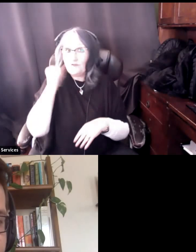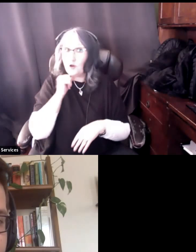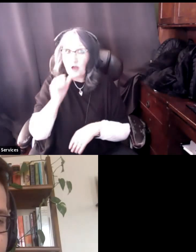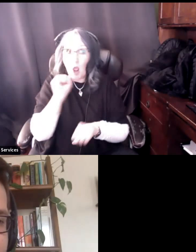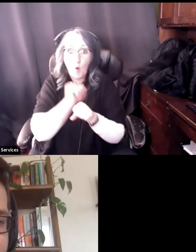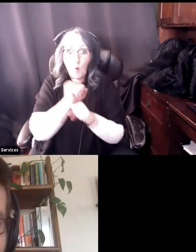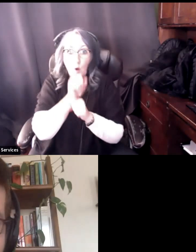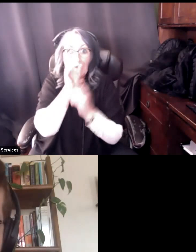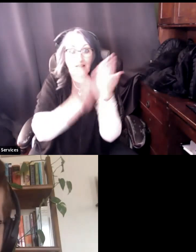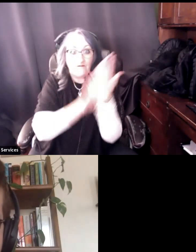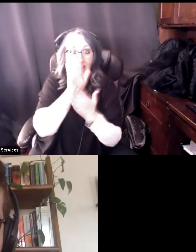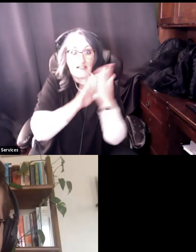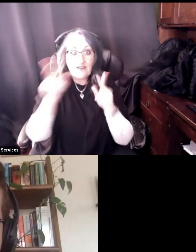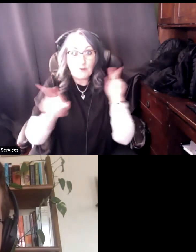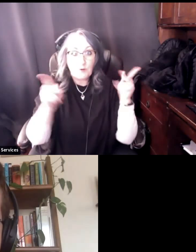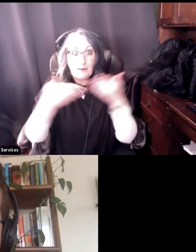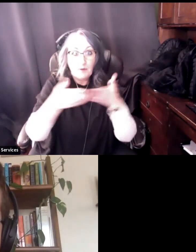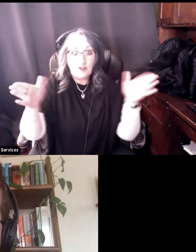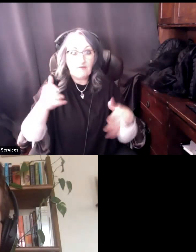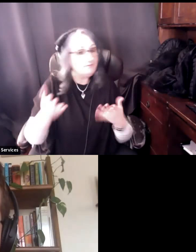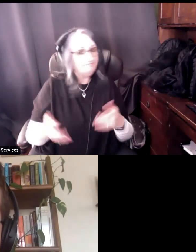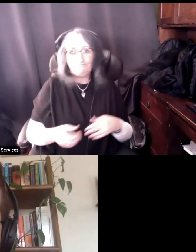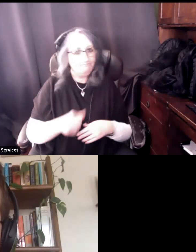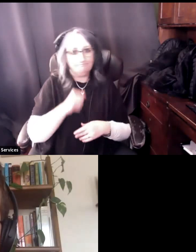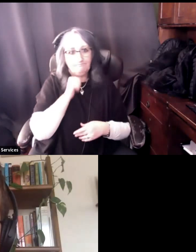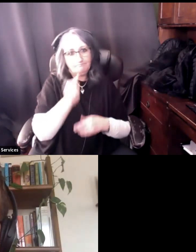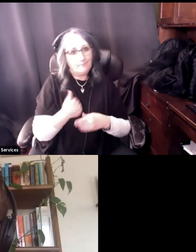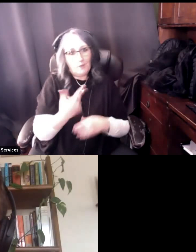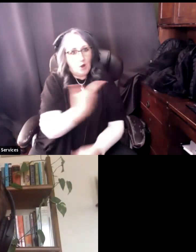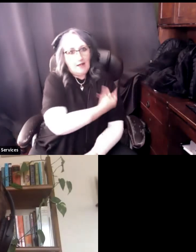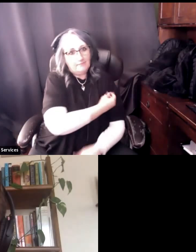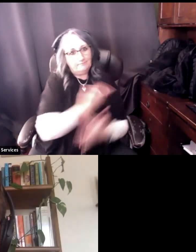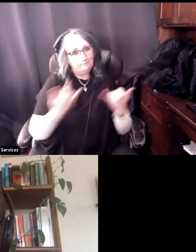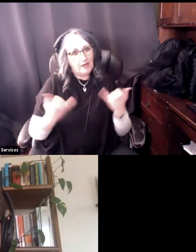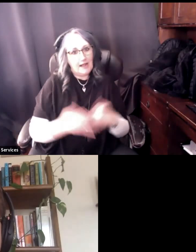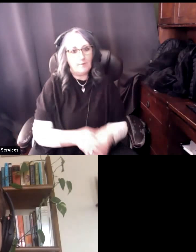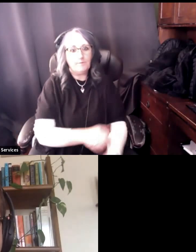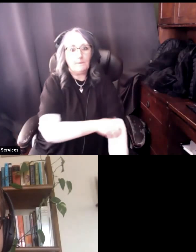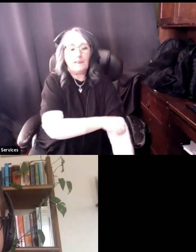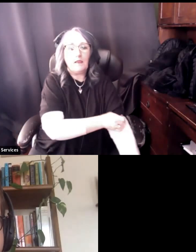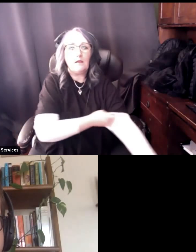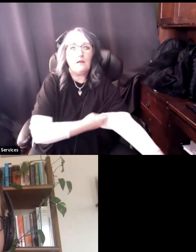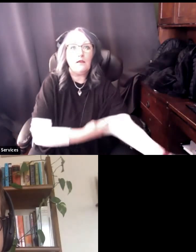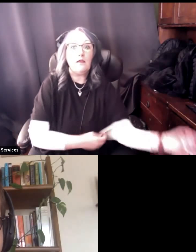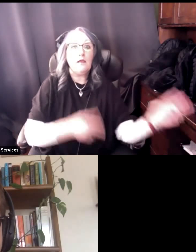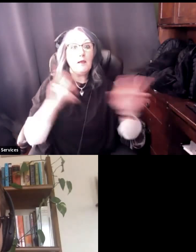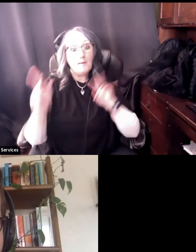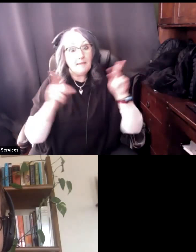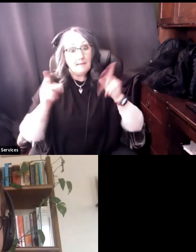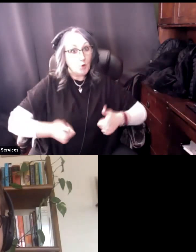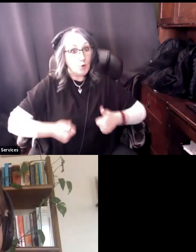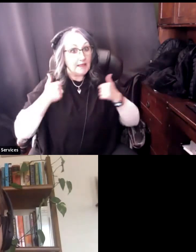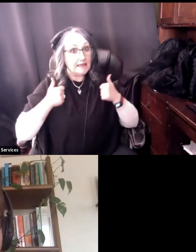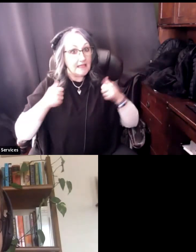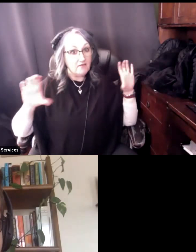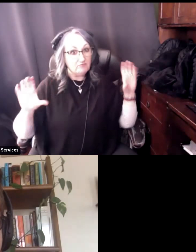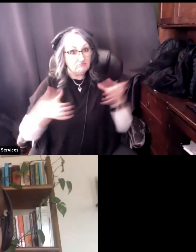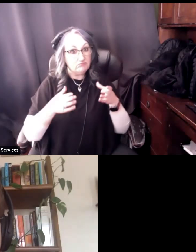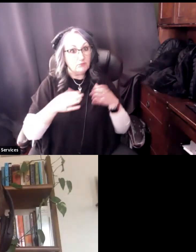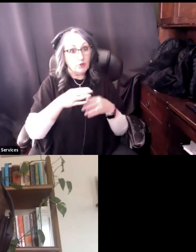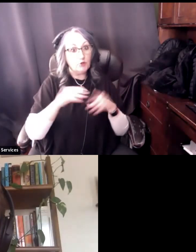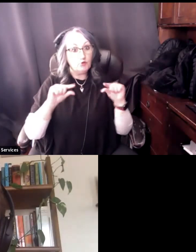Thank you. Clarifying question, aren't people who live in congregate settings eligible no matter what their age? Yes.